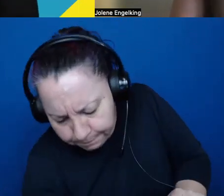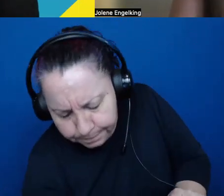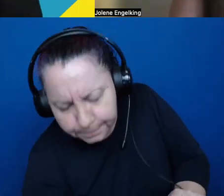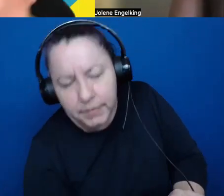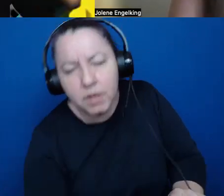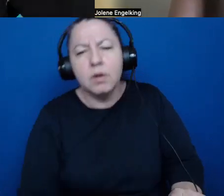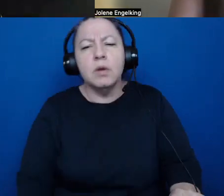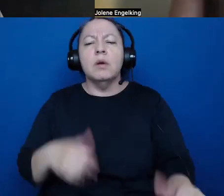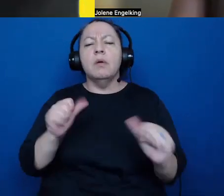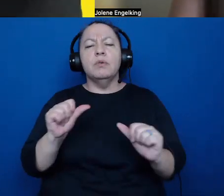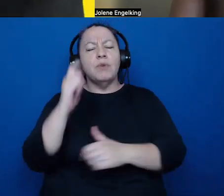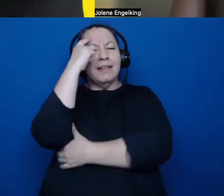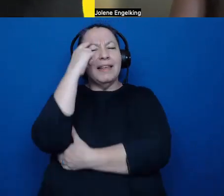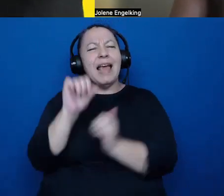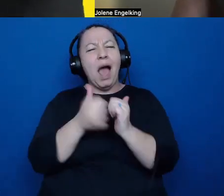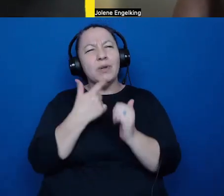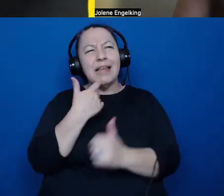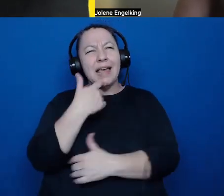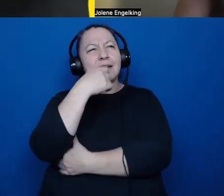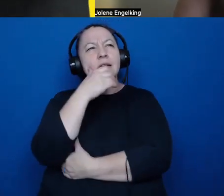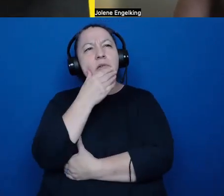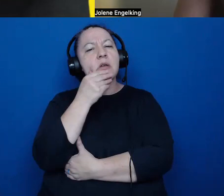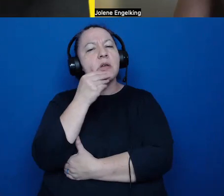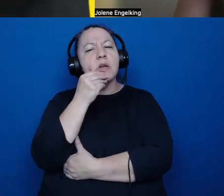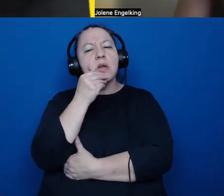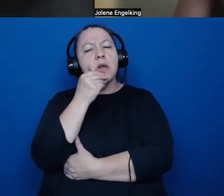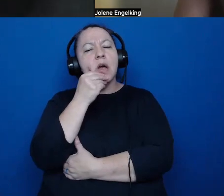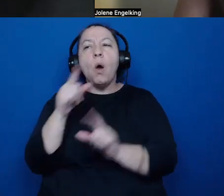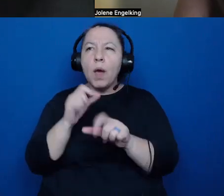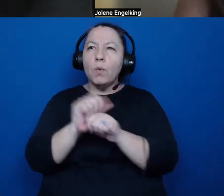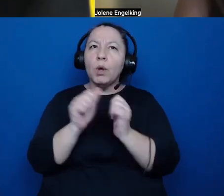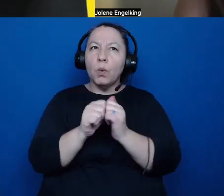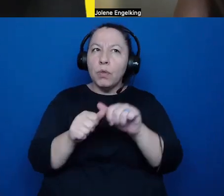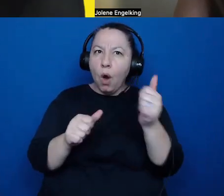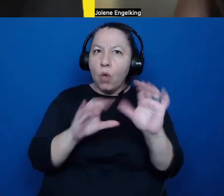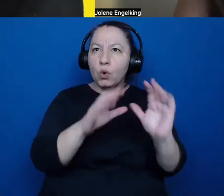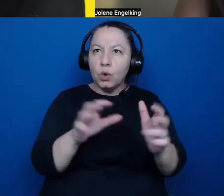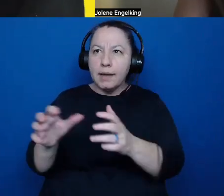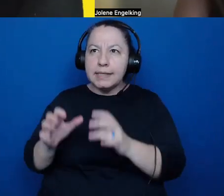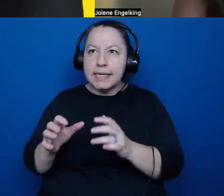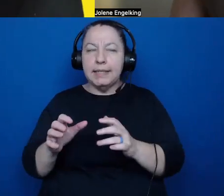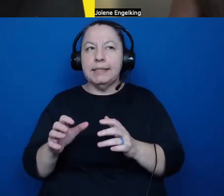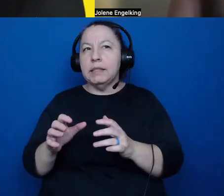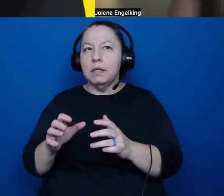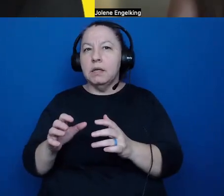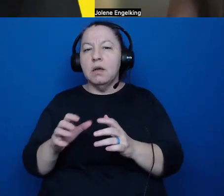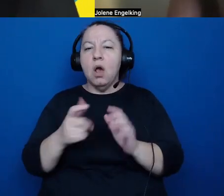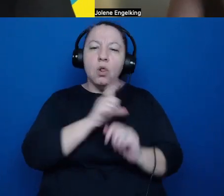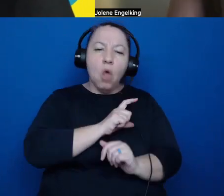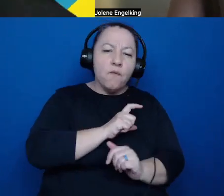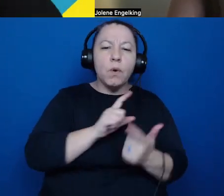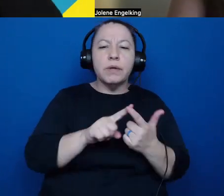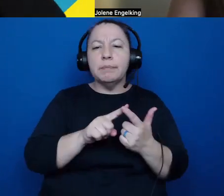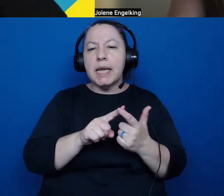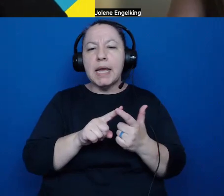just trying to think of how I could put this. When we're working with other entities, whether it's law enforcement organizations,